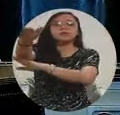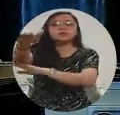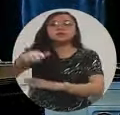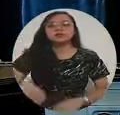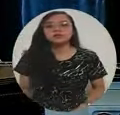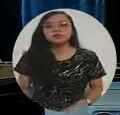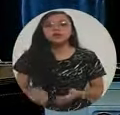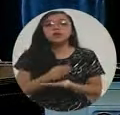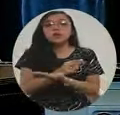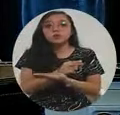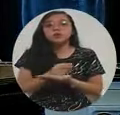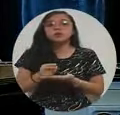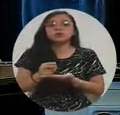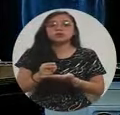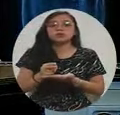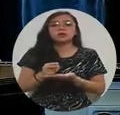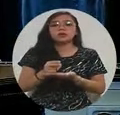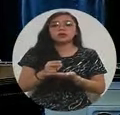it says, holy,